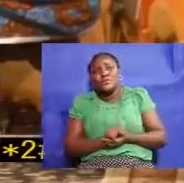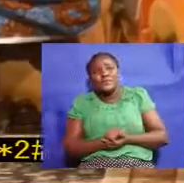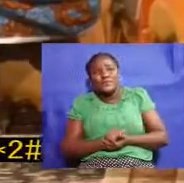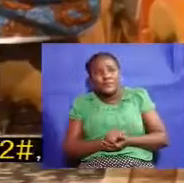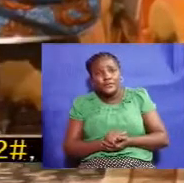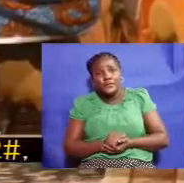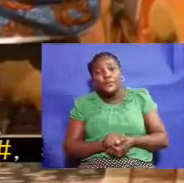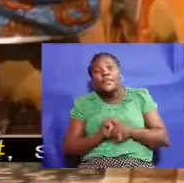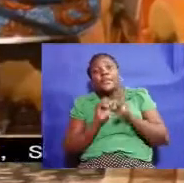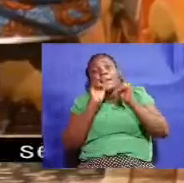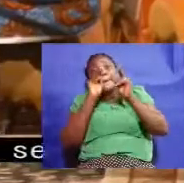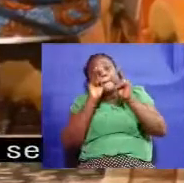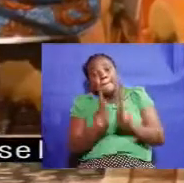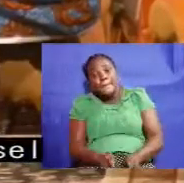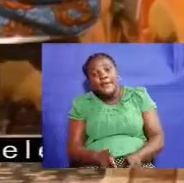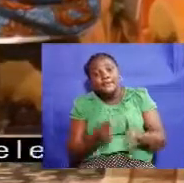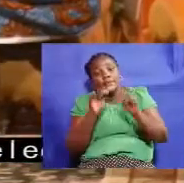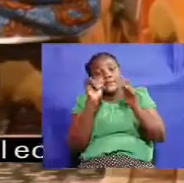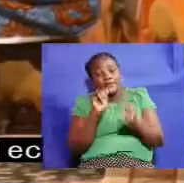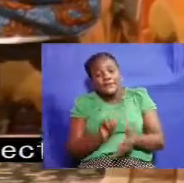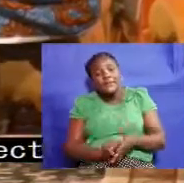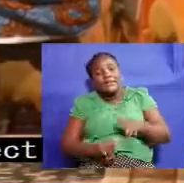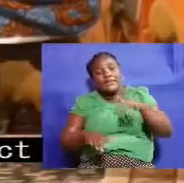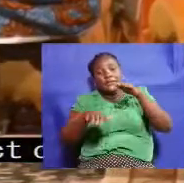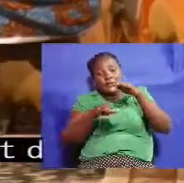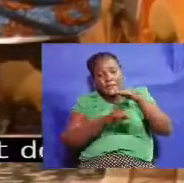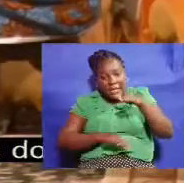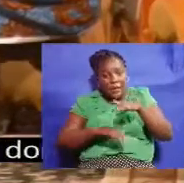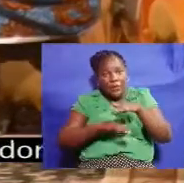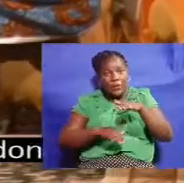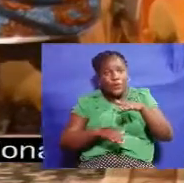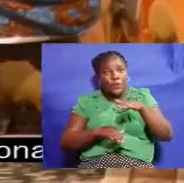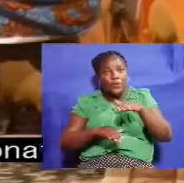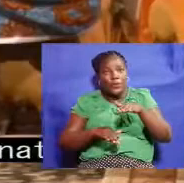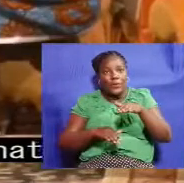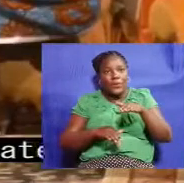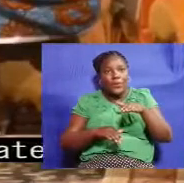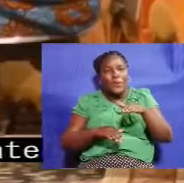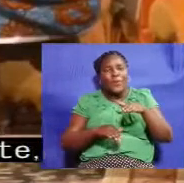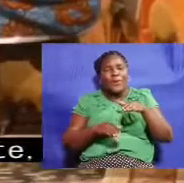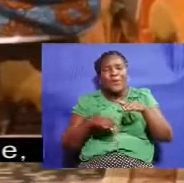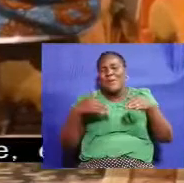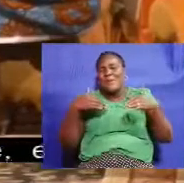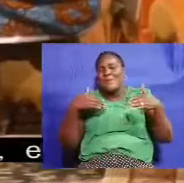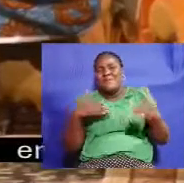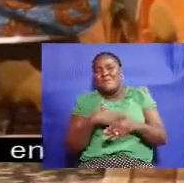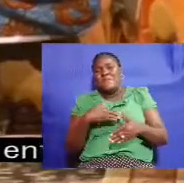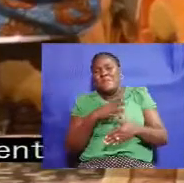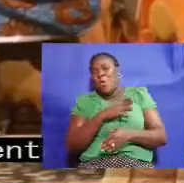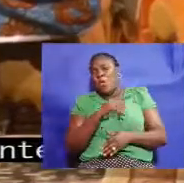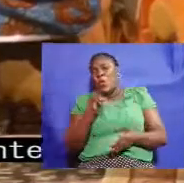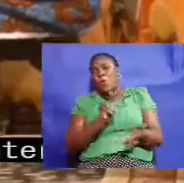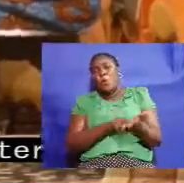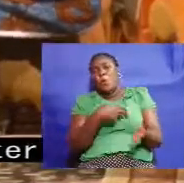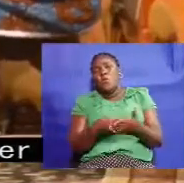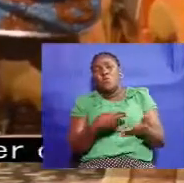Abba, Abba, more risen. I am down.